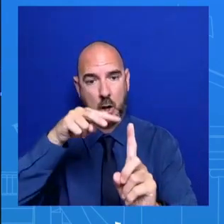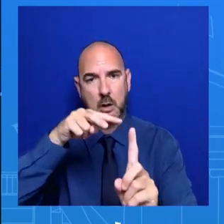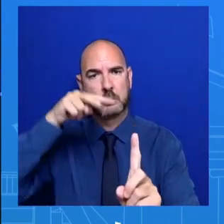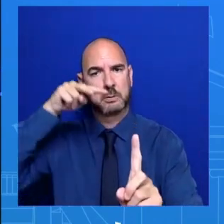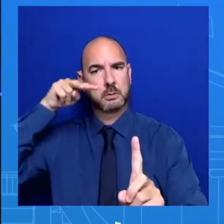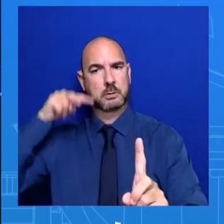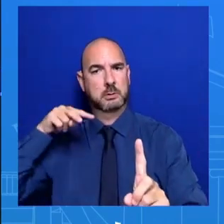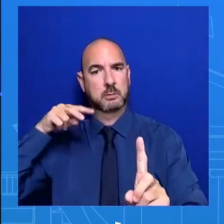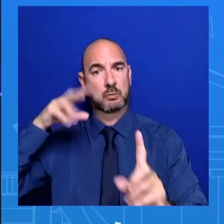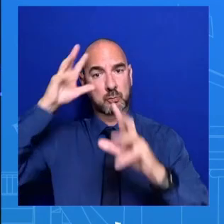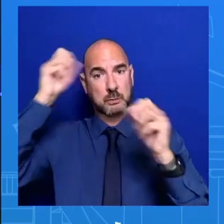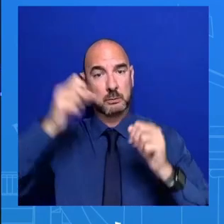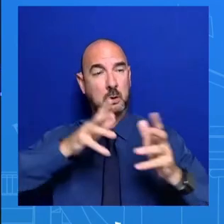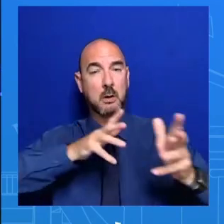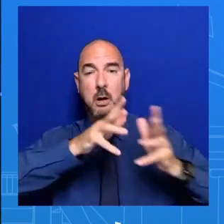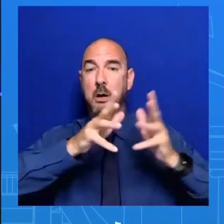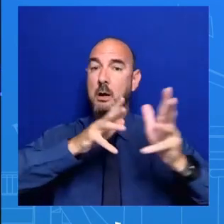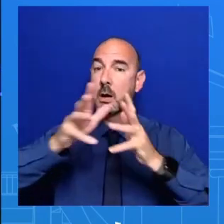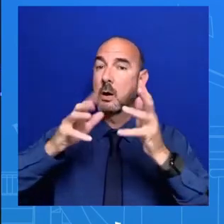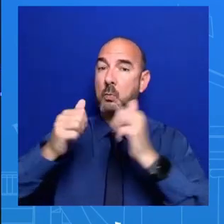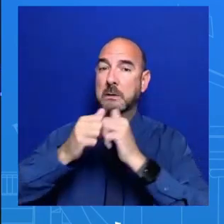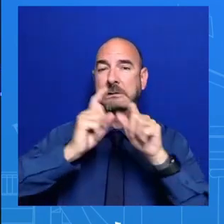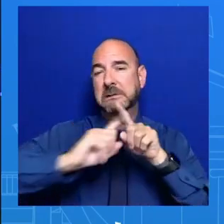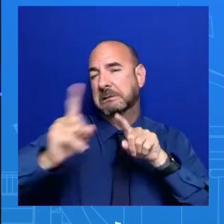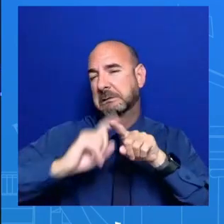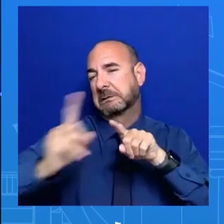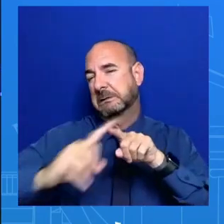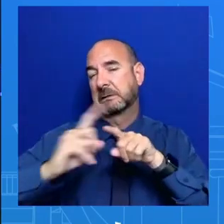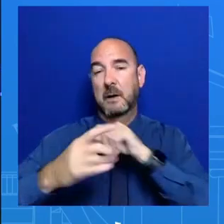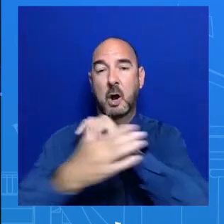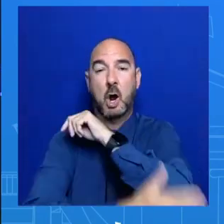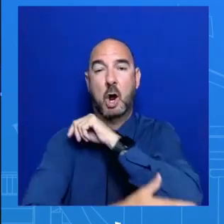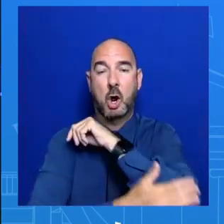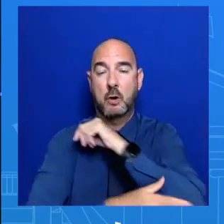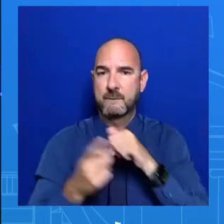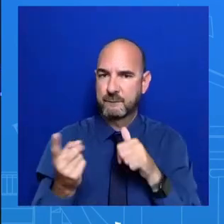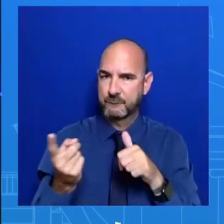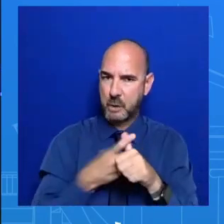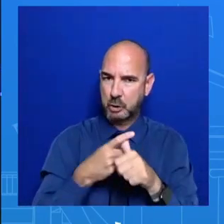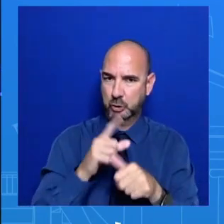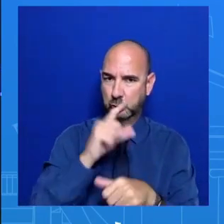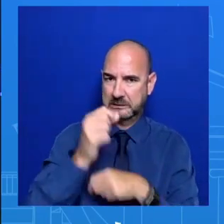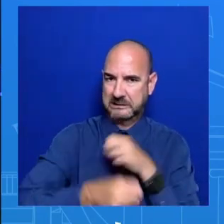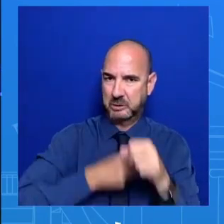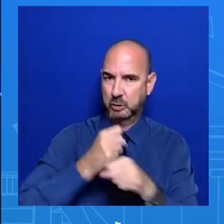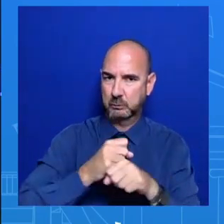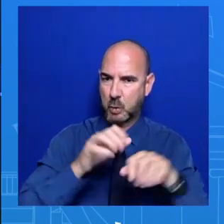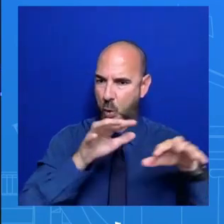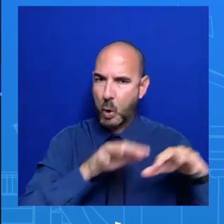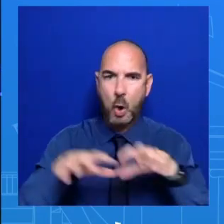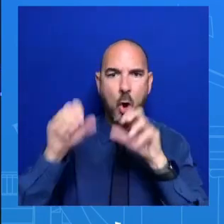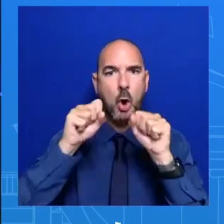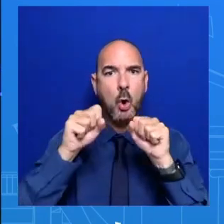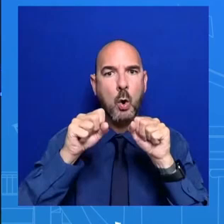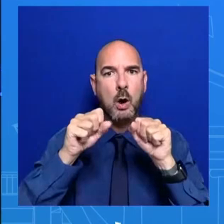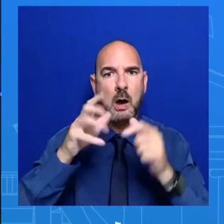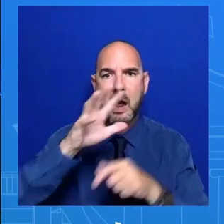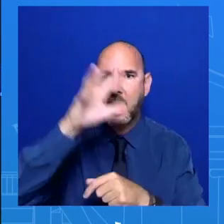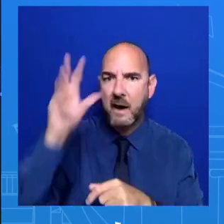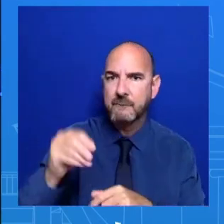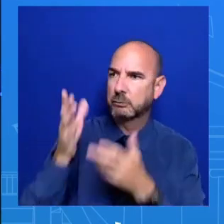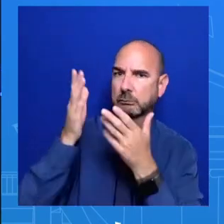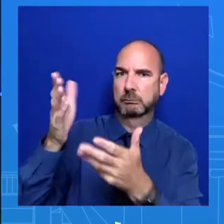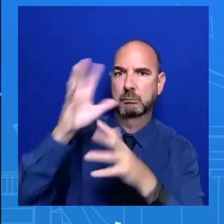president, the first in 20 years to actually host an African leader for a state visit here, I think it shows, along with the specific